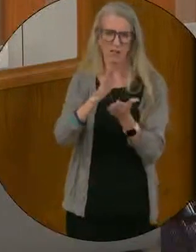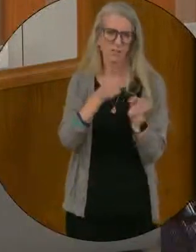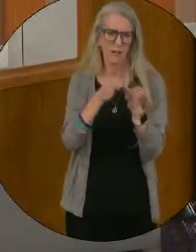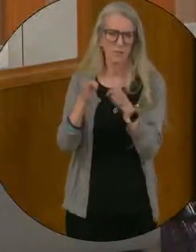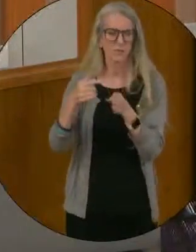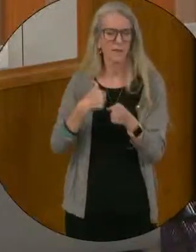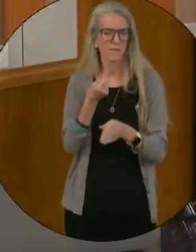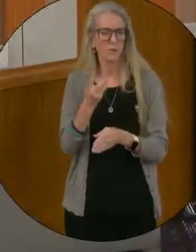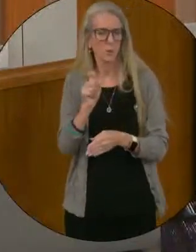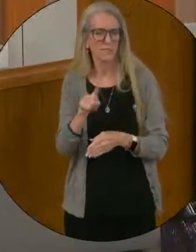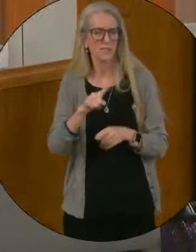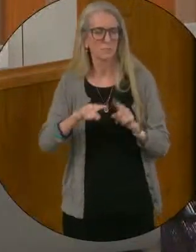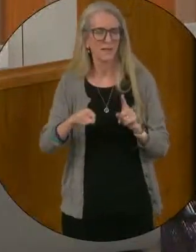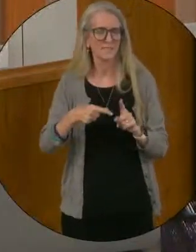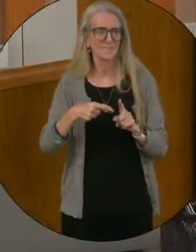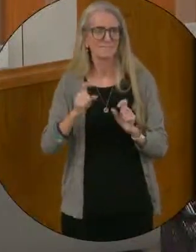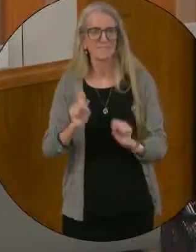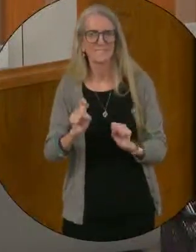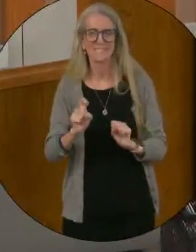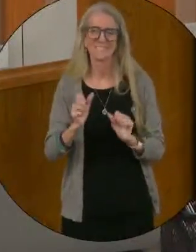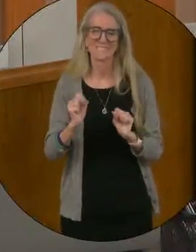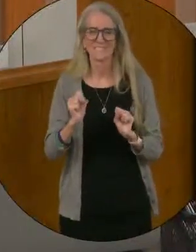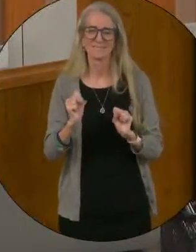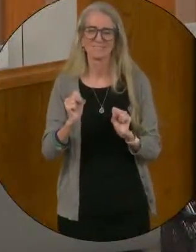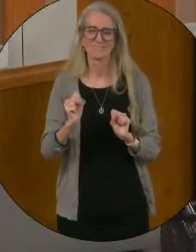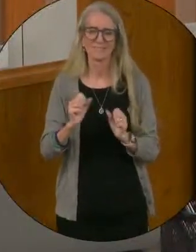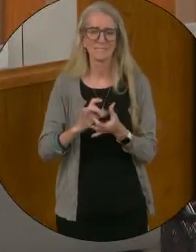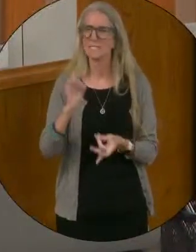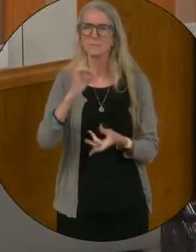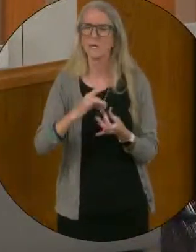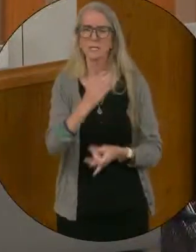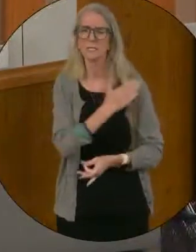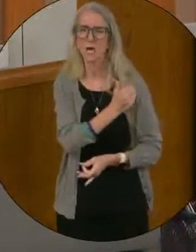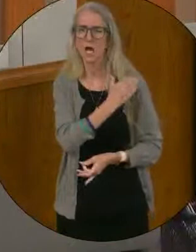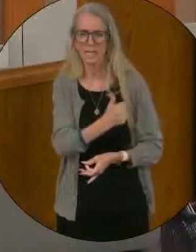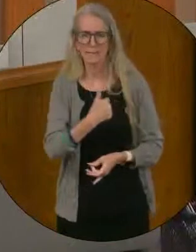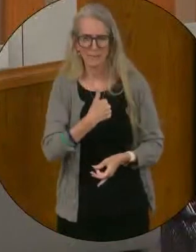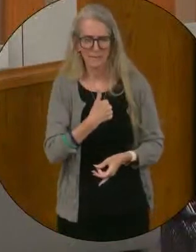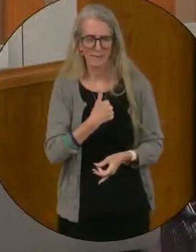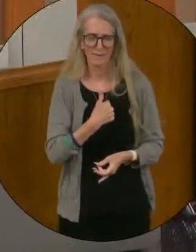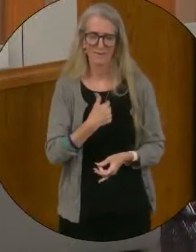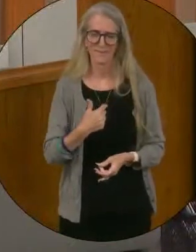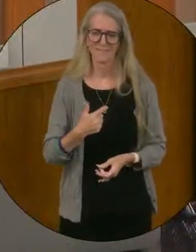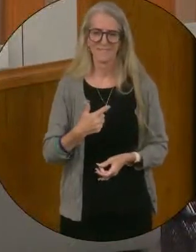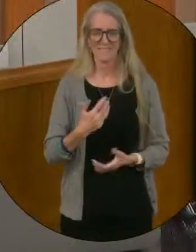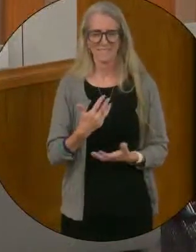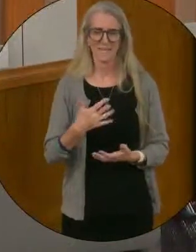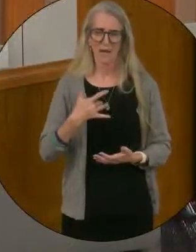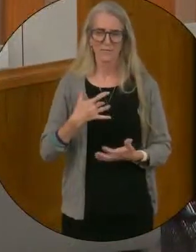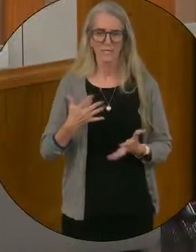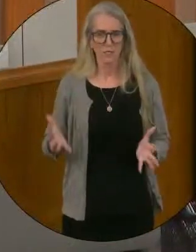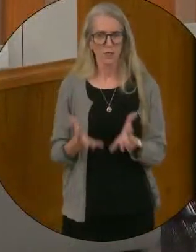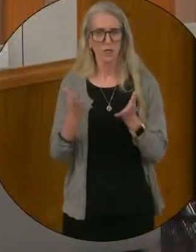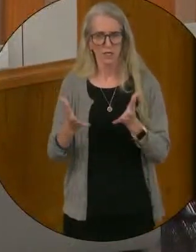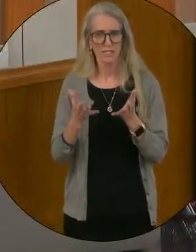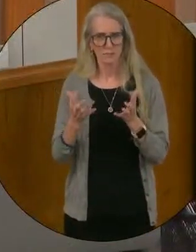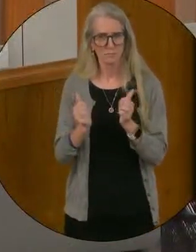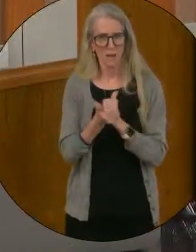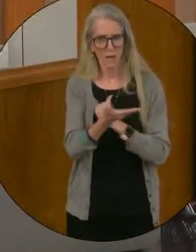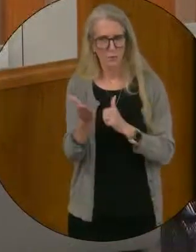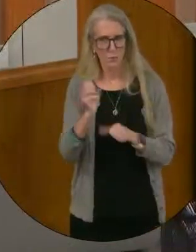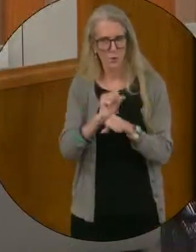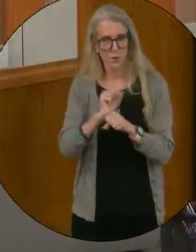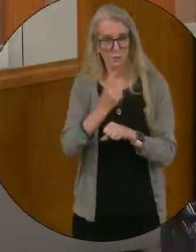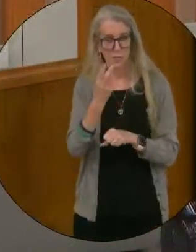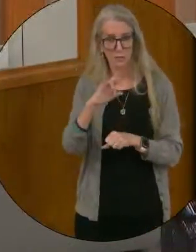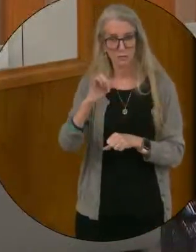couple of questions, but I have to, the spirit is calling me, and I feel encouraged by this work. Dr. Jara?